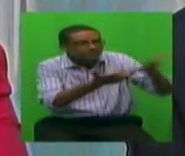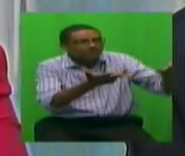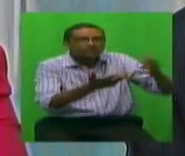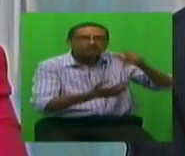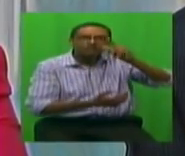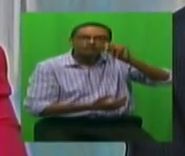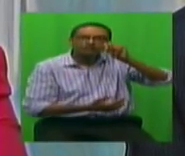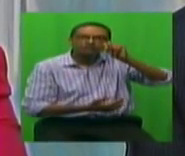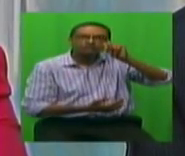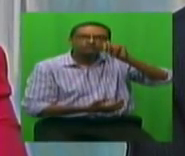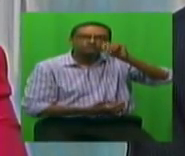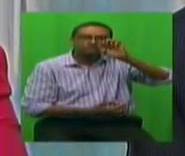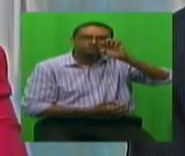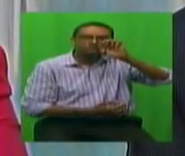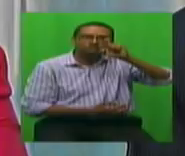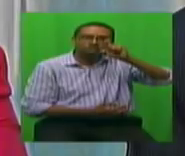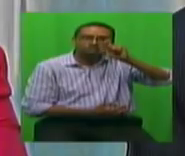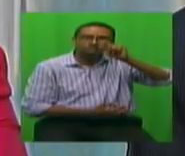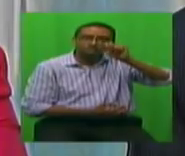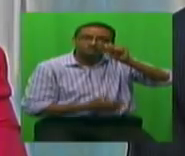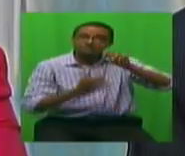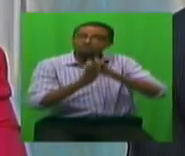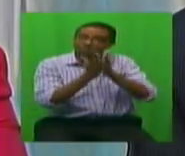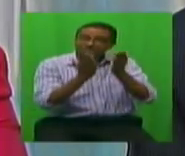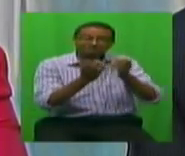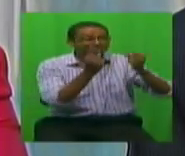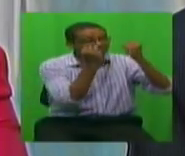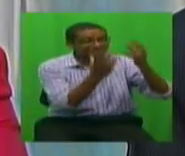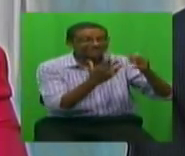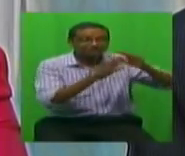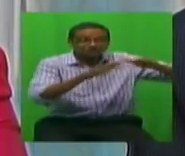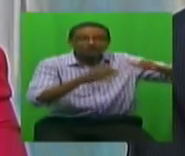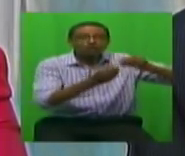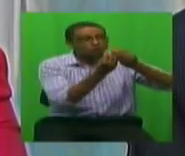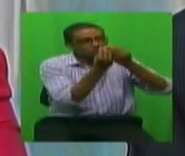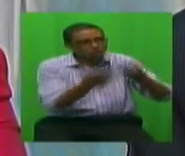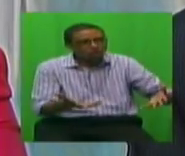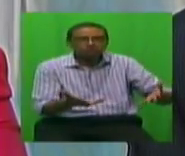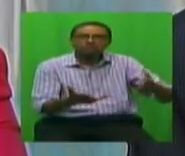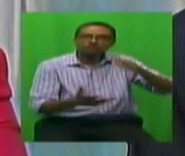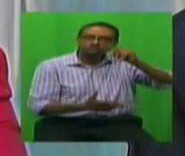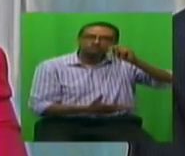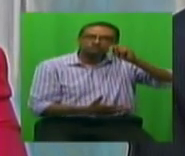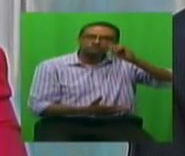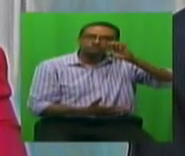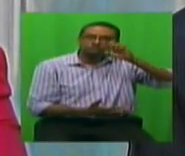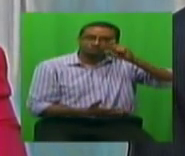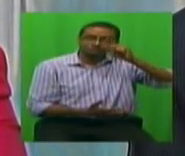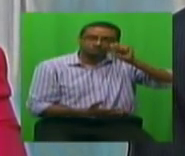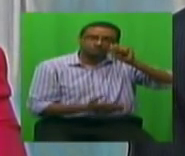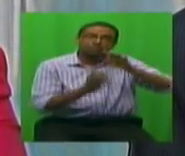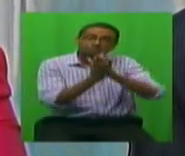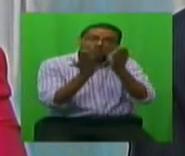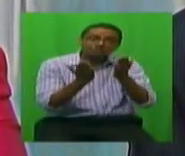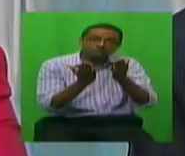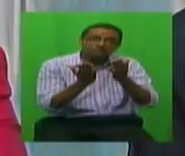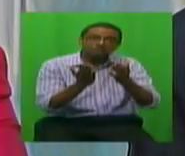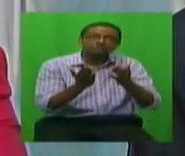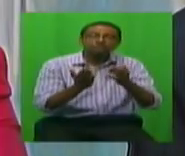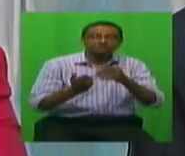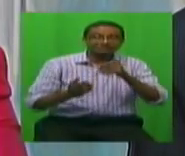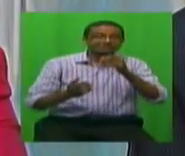of our students have lost all of their textbooks. I have been approached by a number of